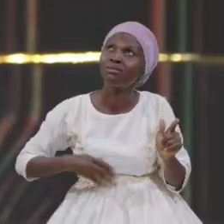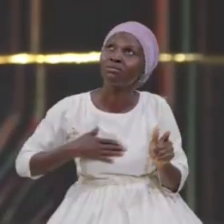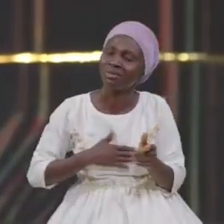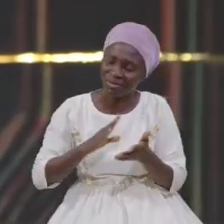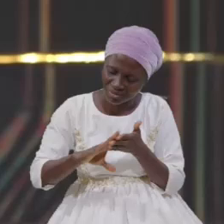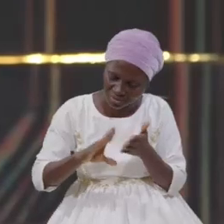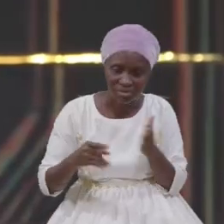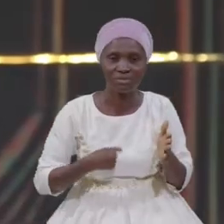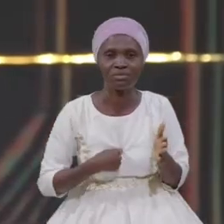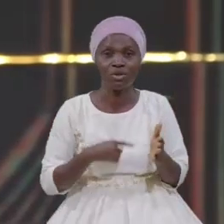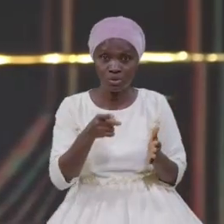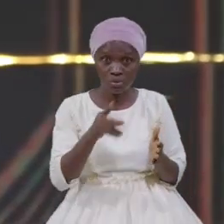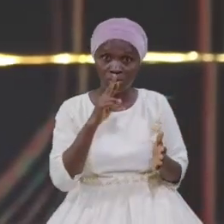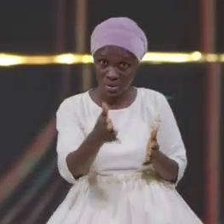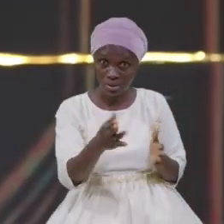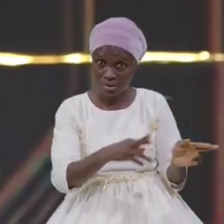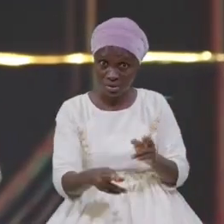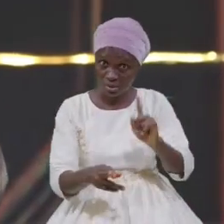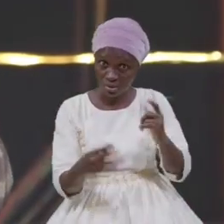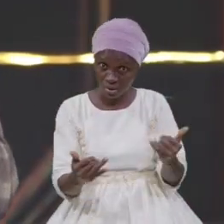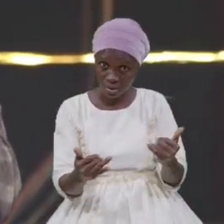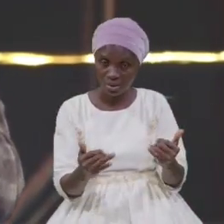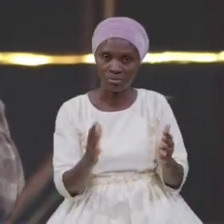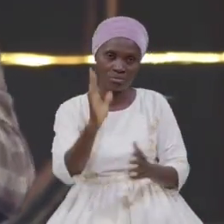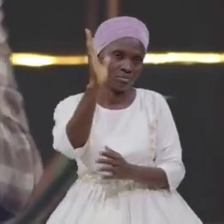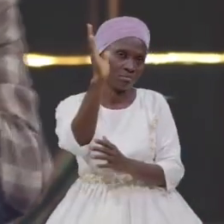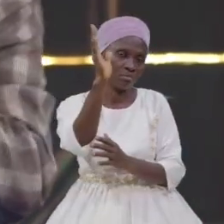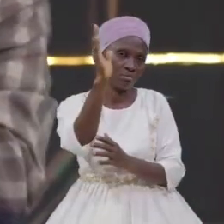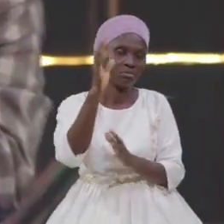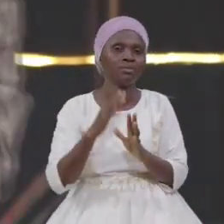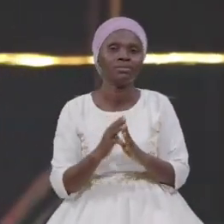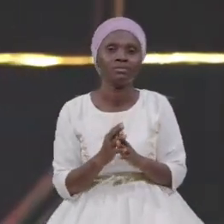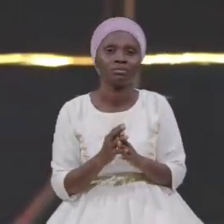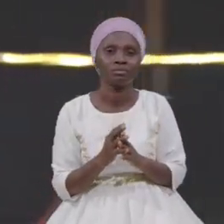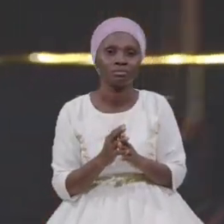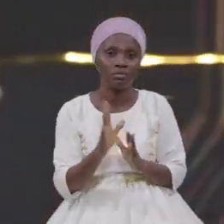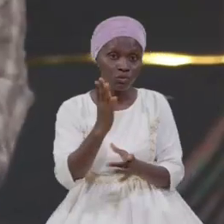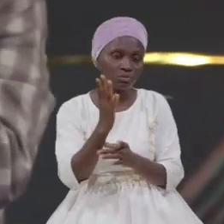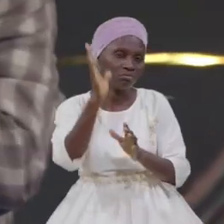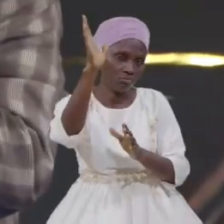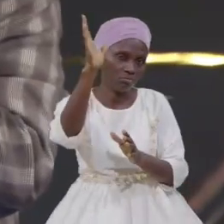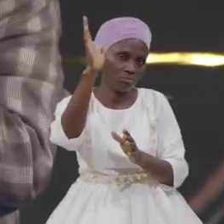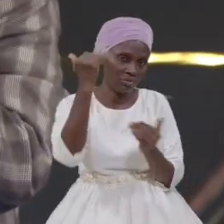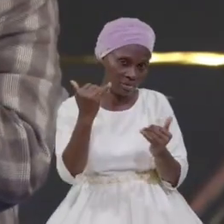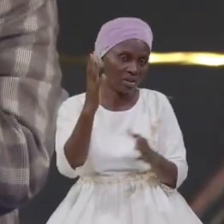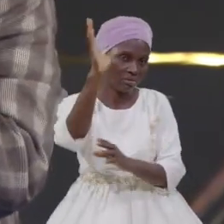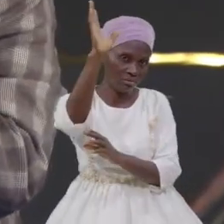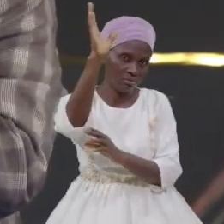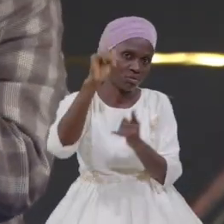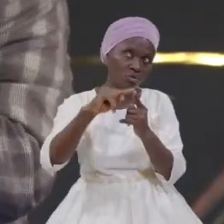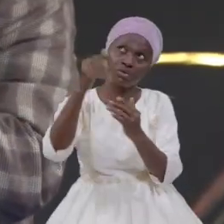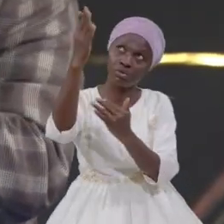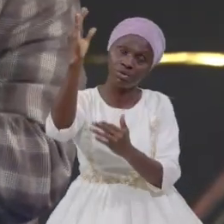you are, heads bowed and eyes closed, you raise up your hand. A new life is